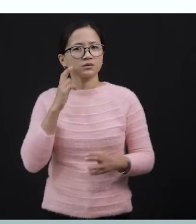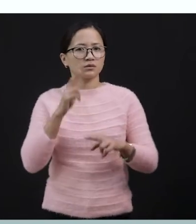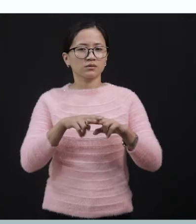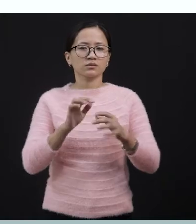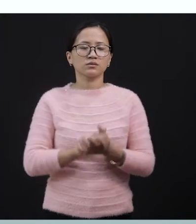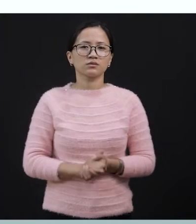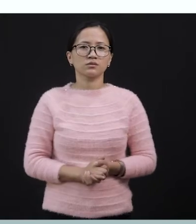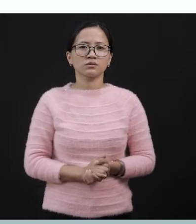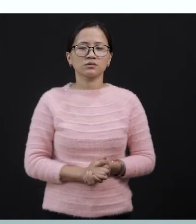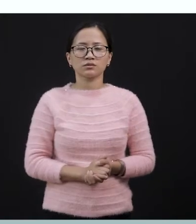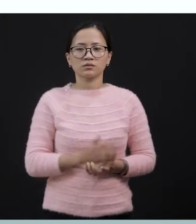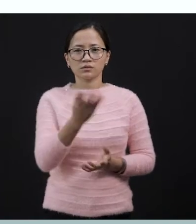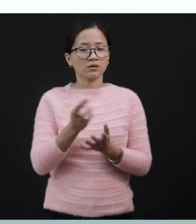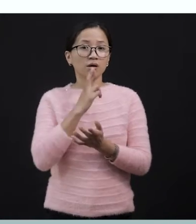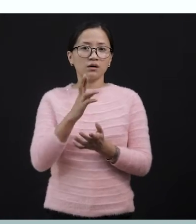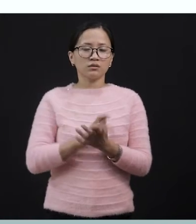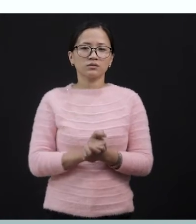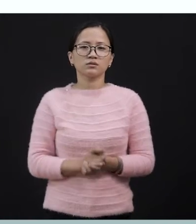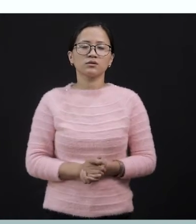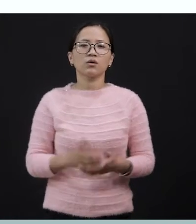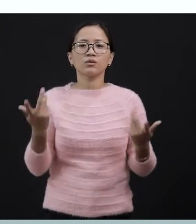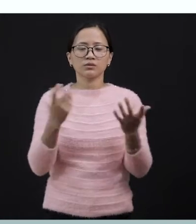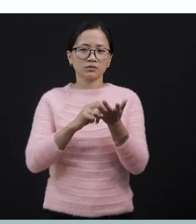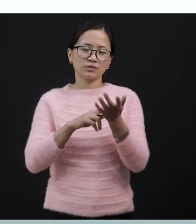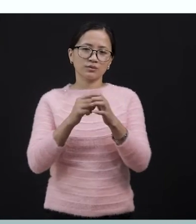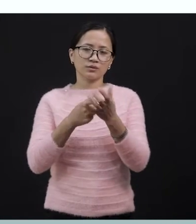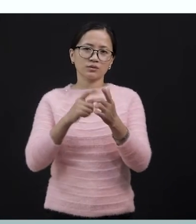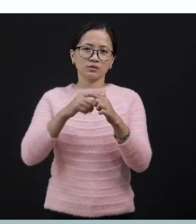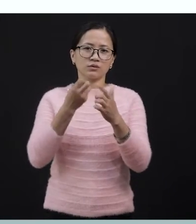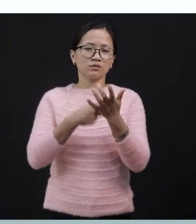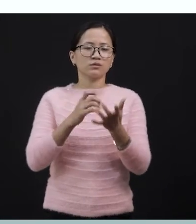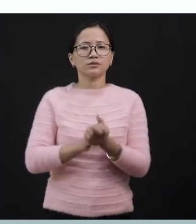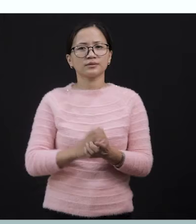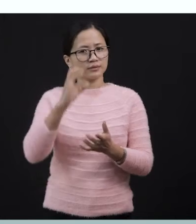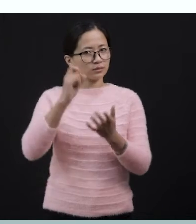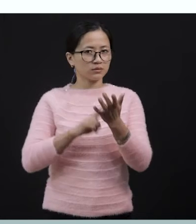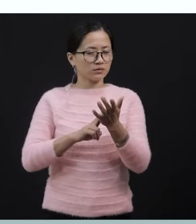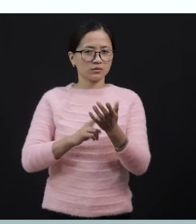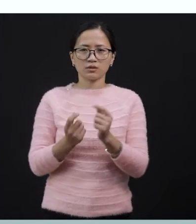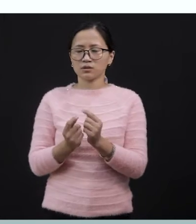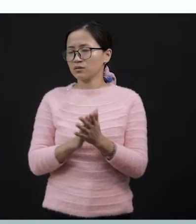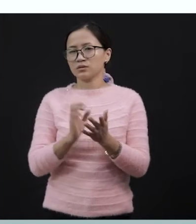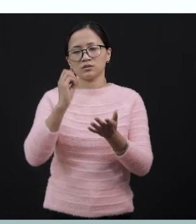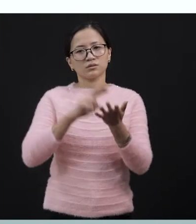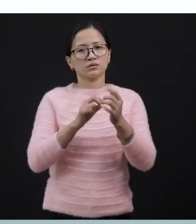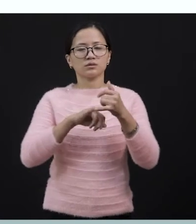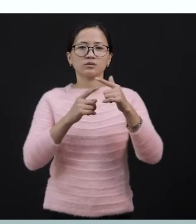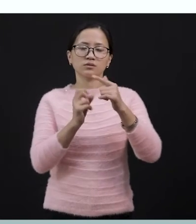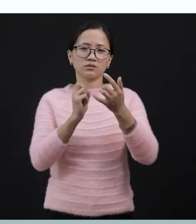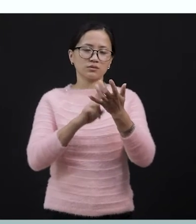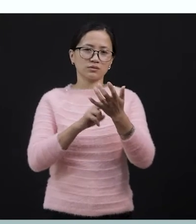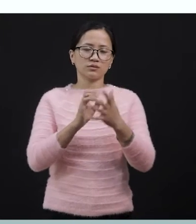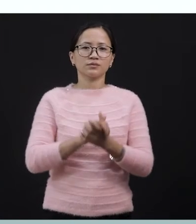if you are asked, what is the major constituent in this tea? Then you will say water,